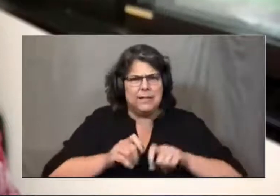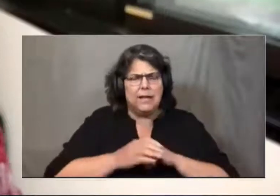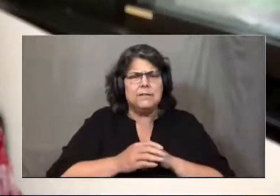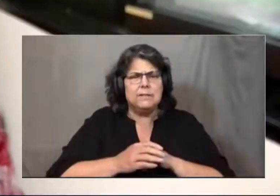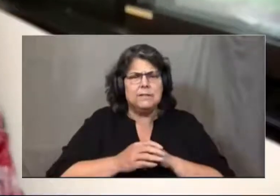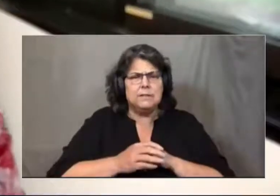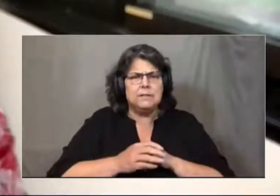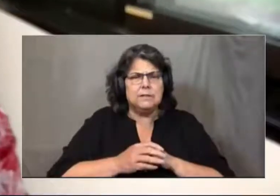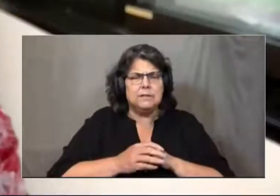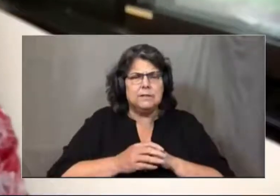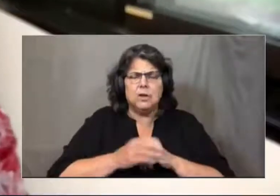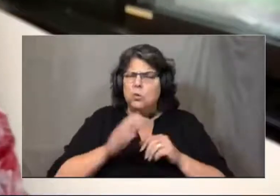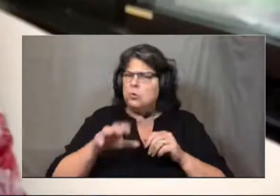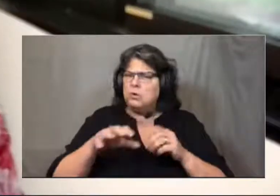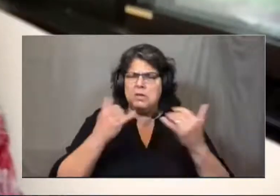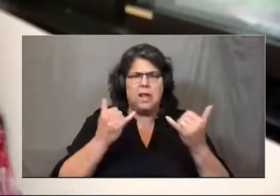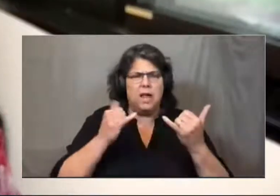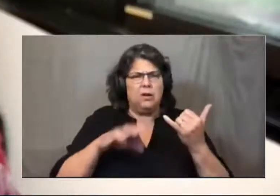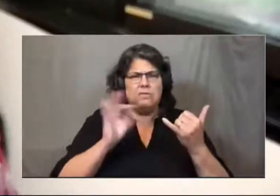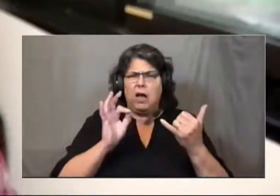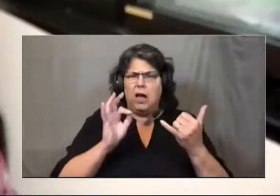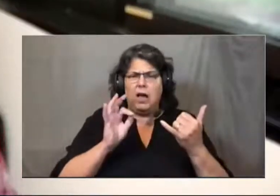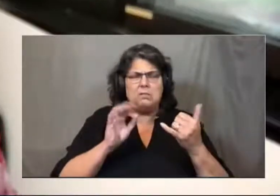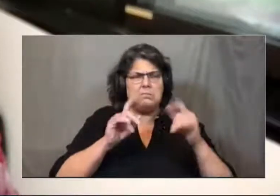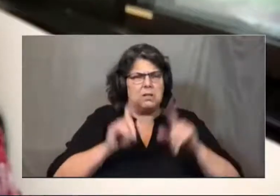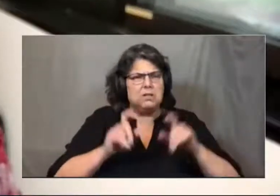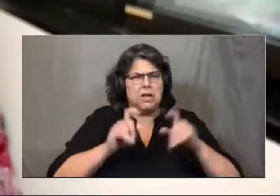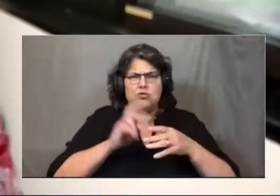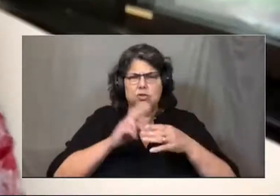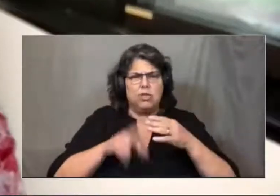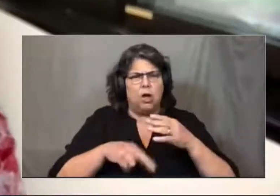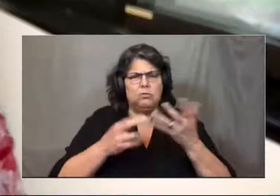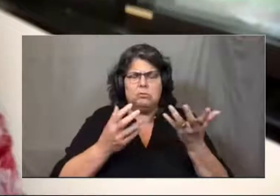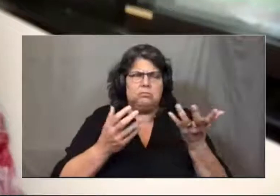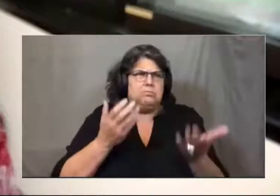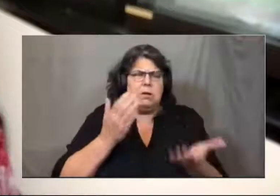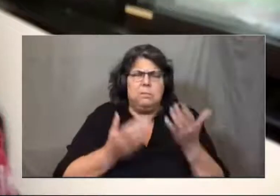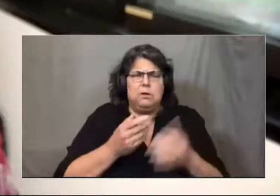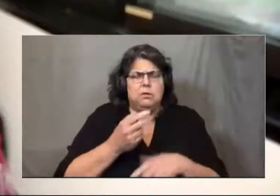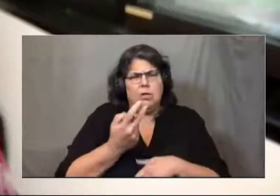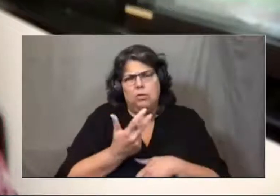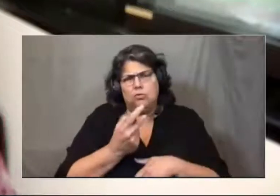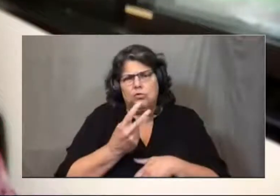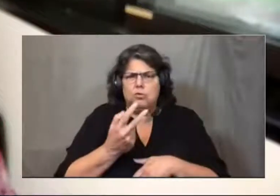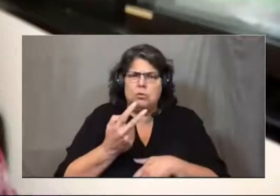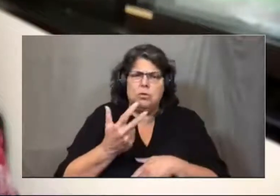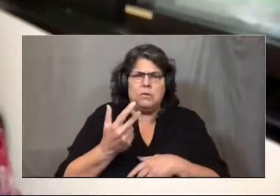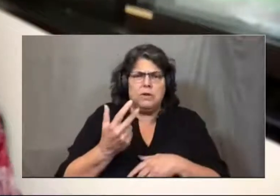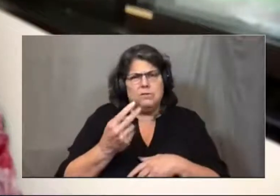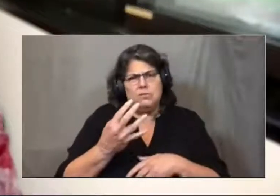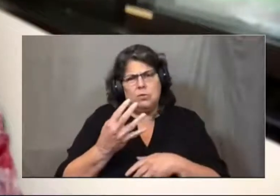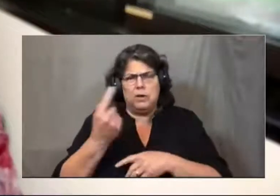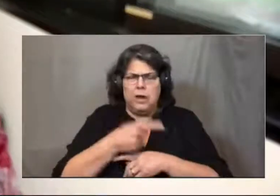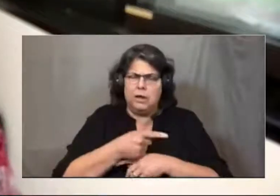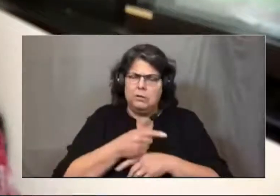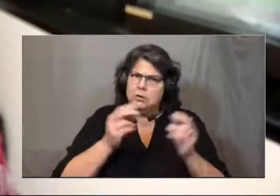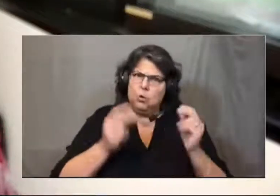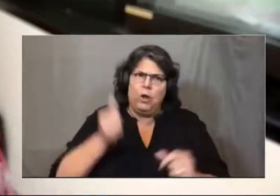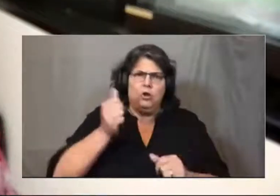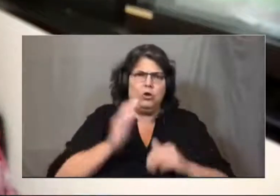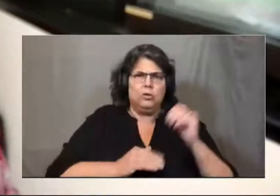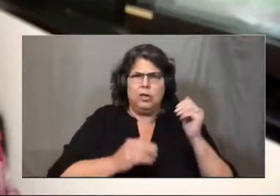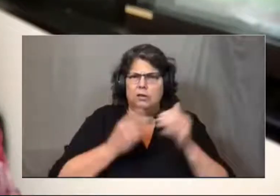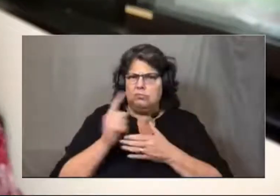out within 1 to 2 days, or within 2 to 3 days now, which is much more rapid than it was a week or so